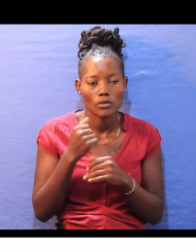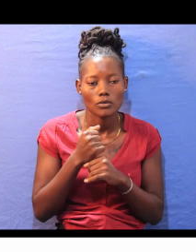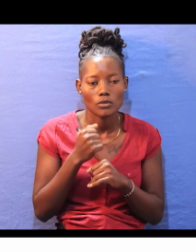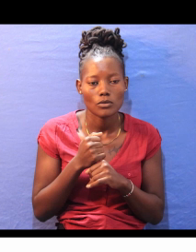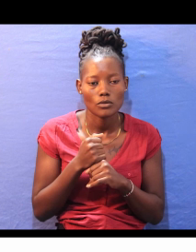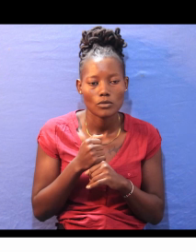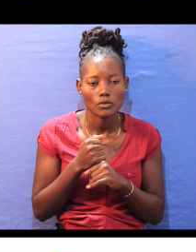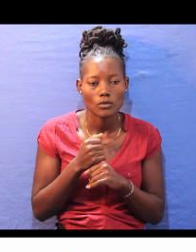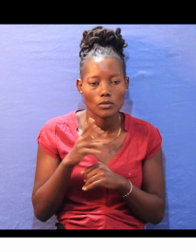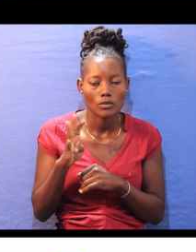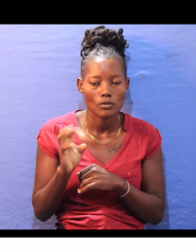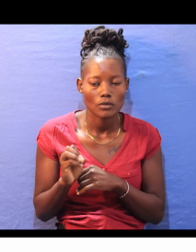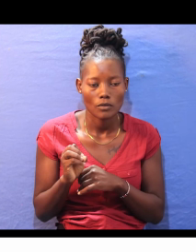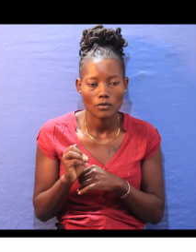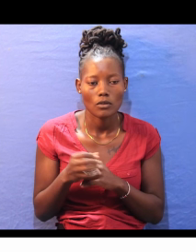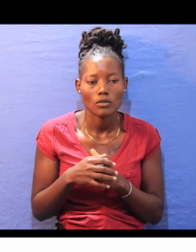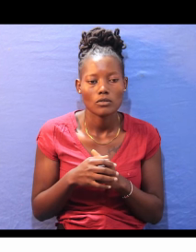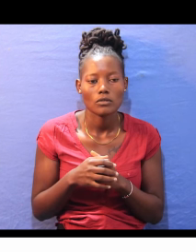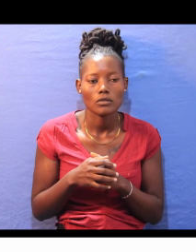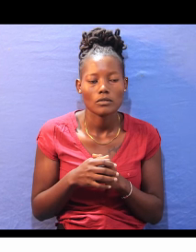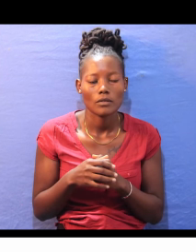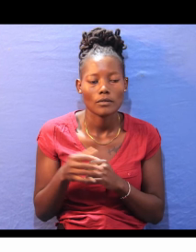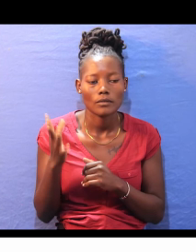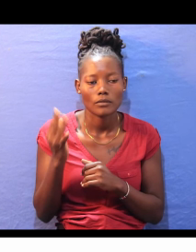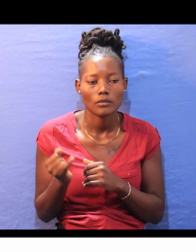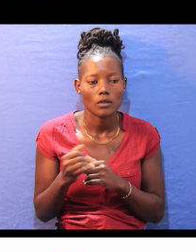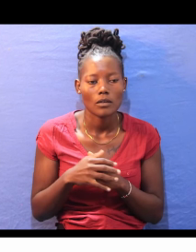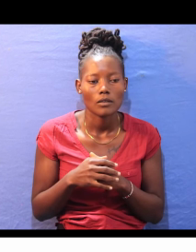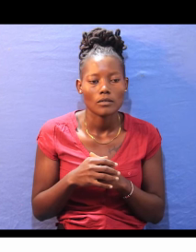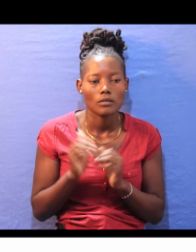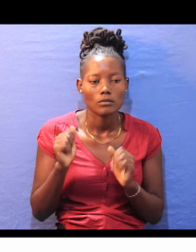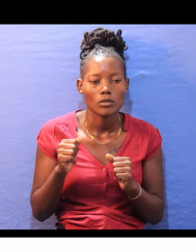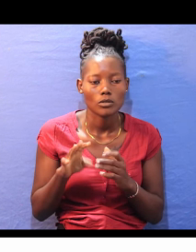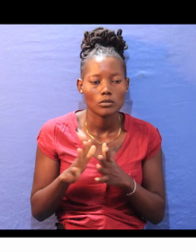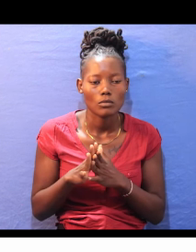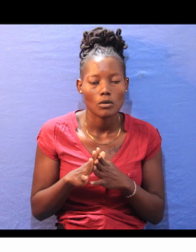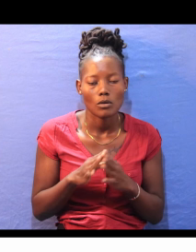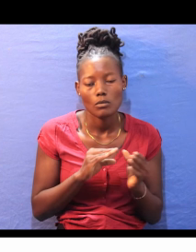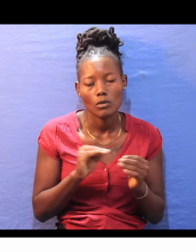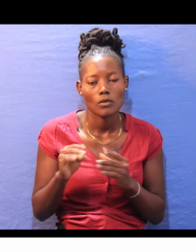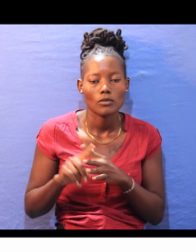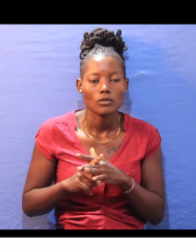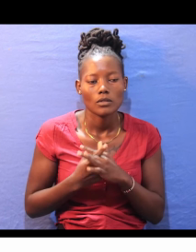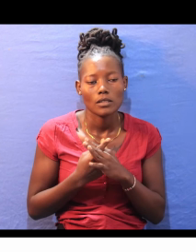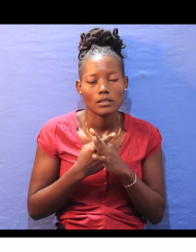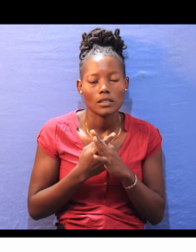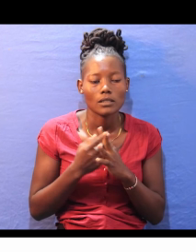age 13 or 14. Because an adult can come in and they can be at that beginner stage.